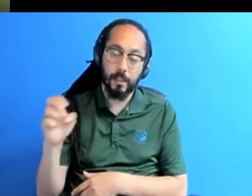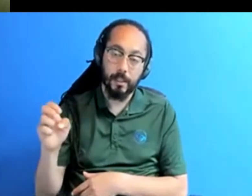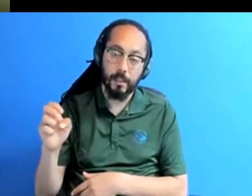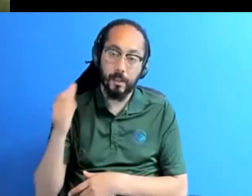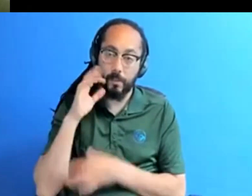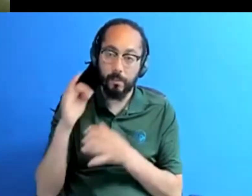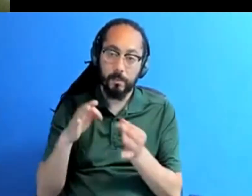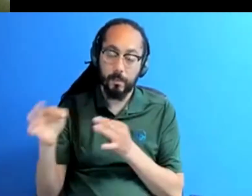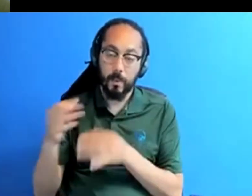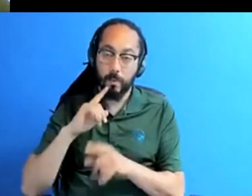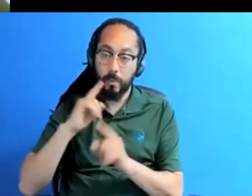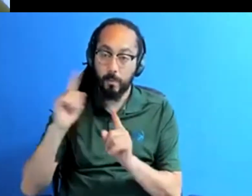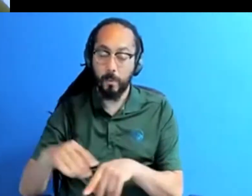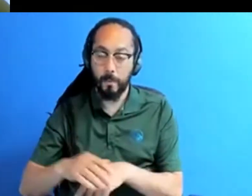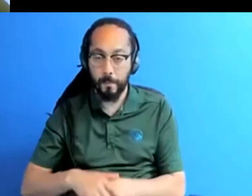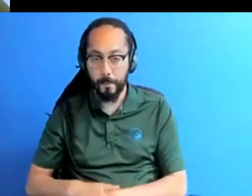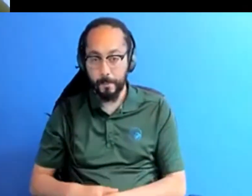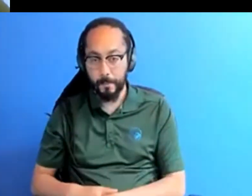report.